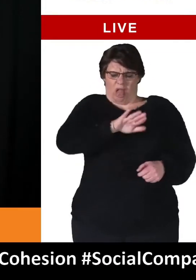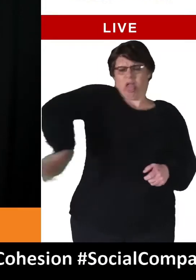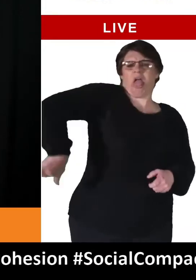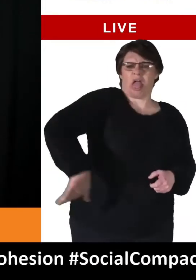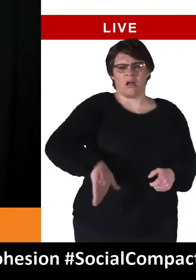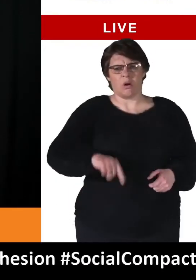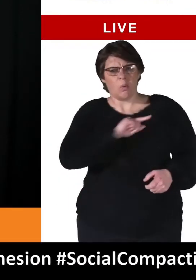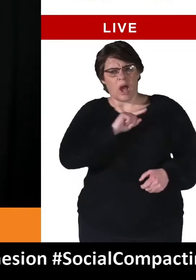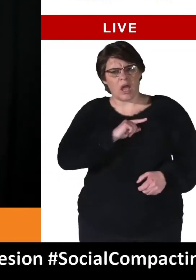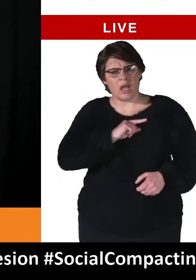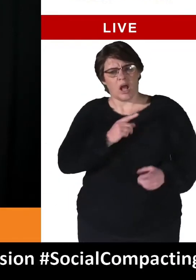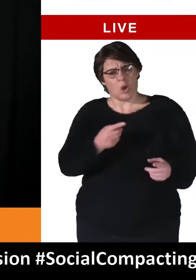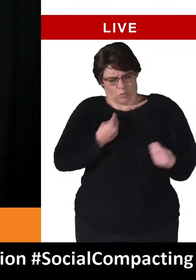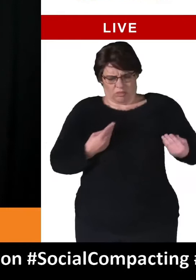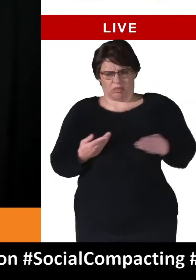way.